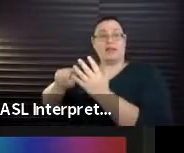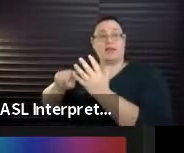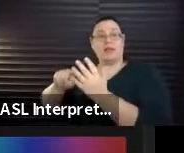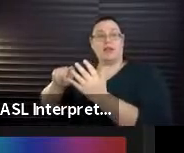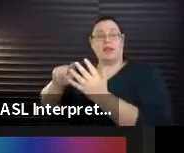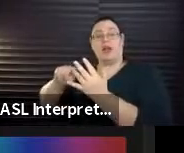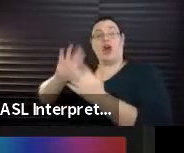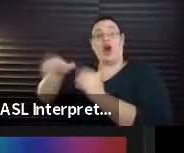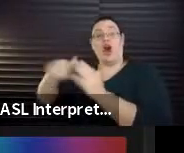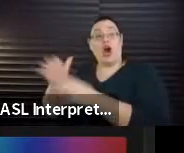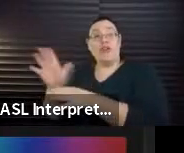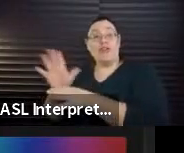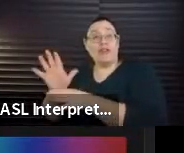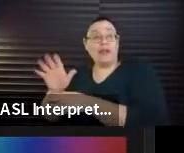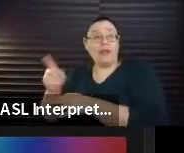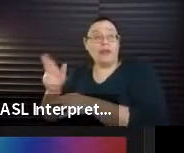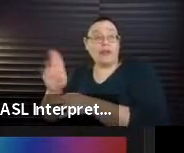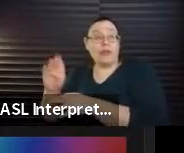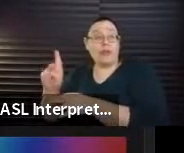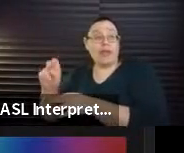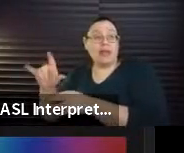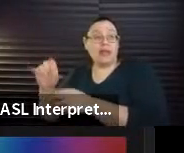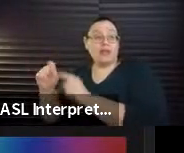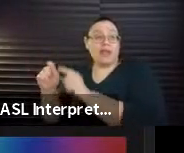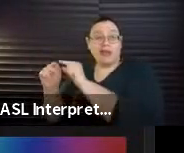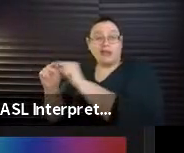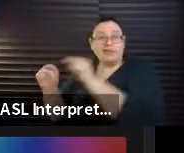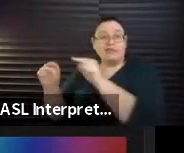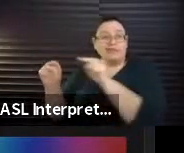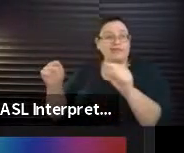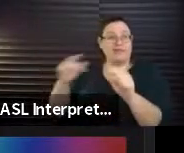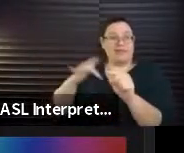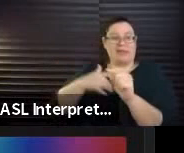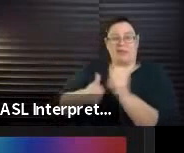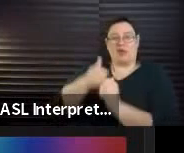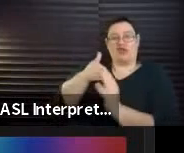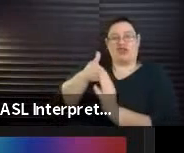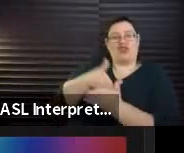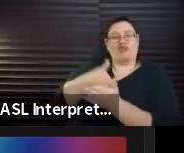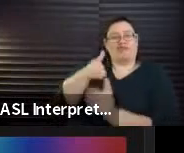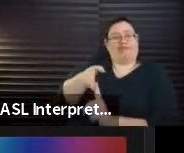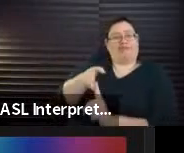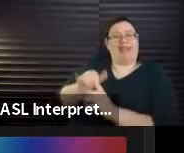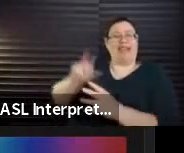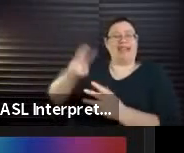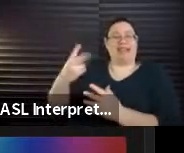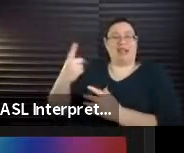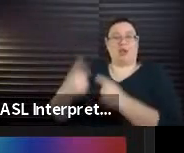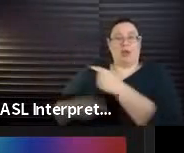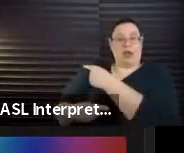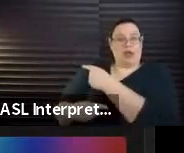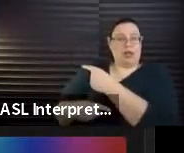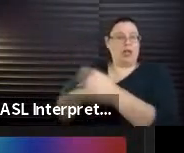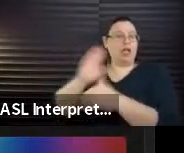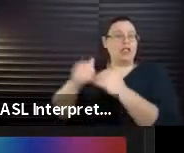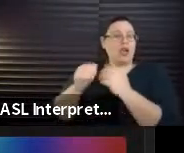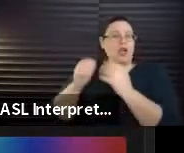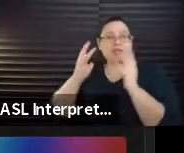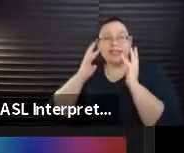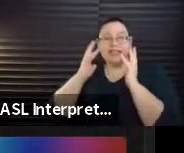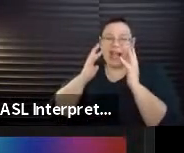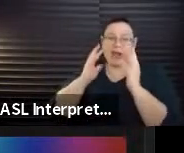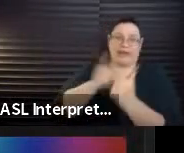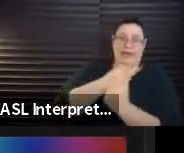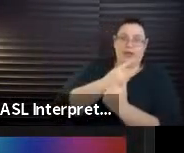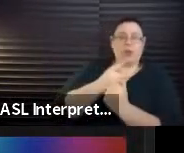video thumbnails, and go progressively upwards. Usually this is the one I go with when I start doing sound work. This is all sound, but if you still want to see a little bit of your image, you would go